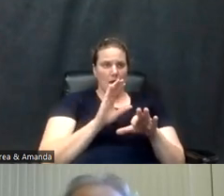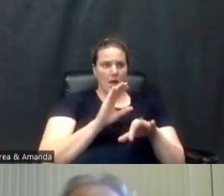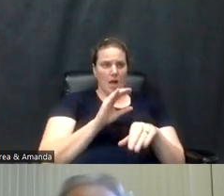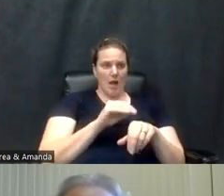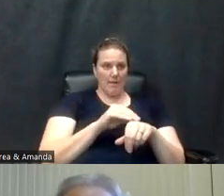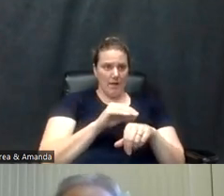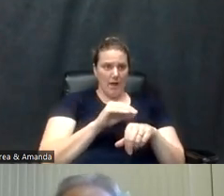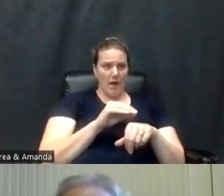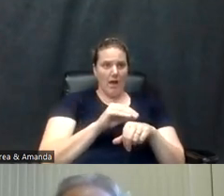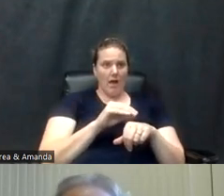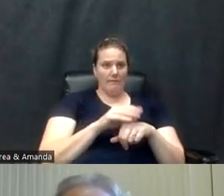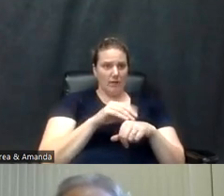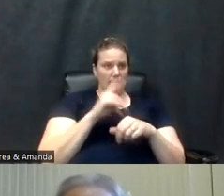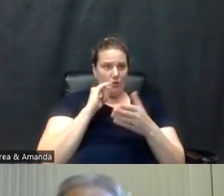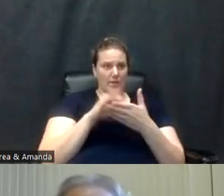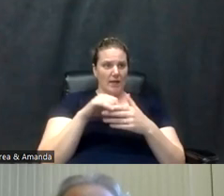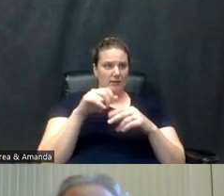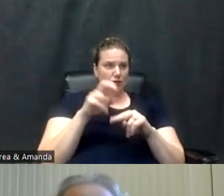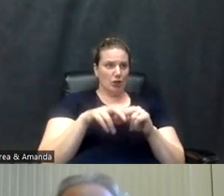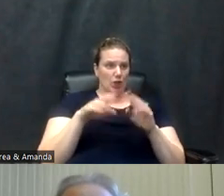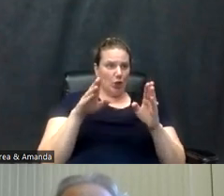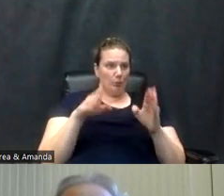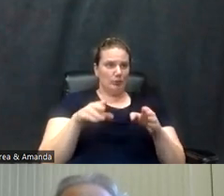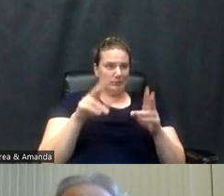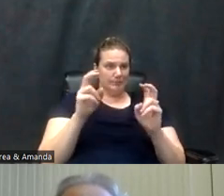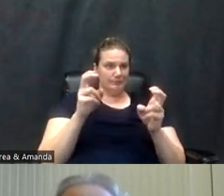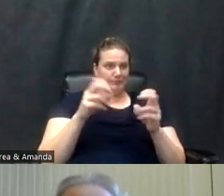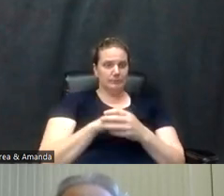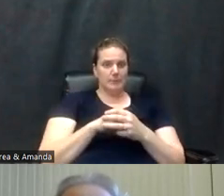the chairperson in certain cases.